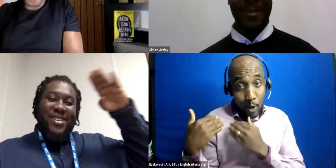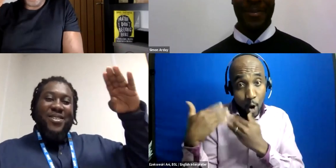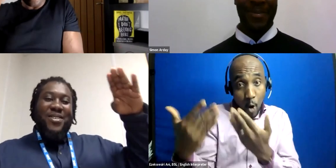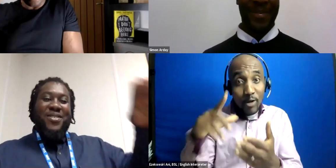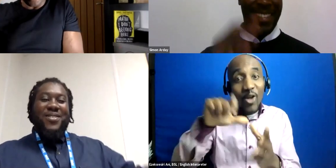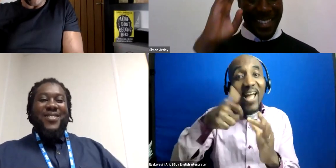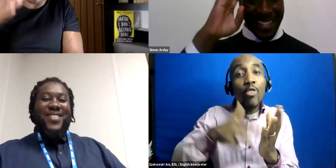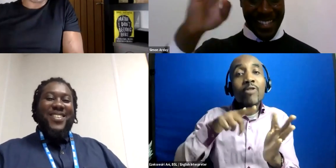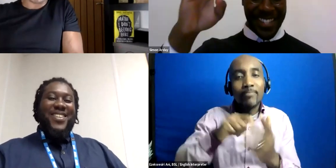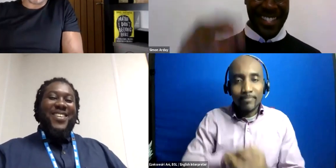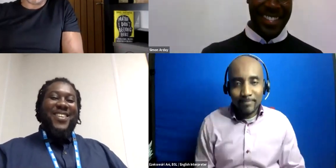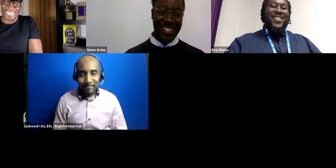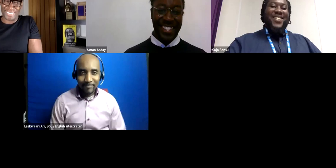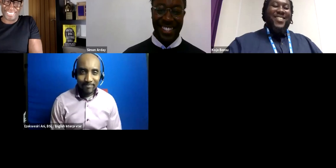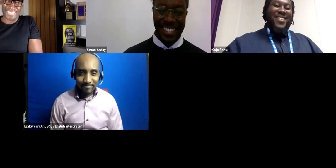Catherine now.